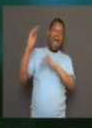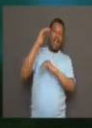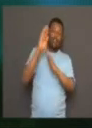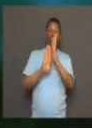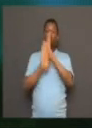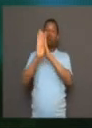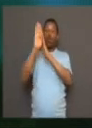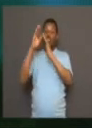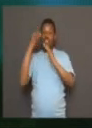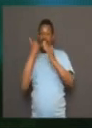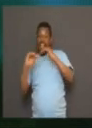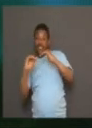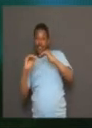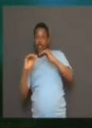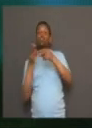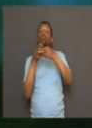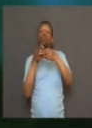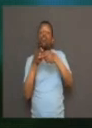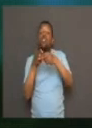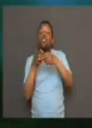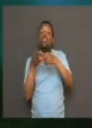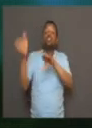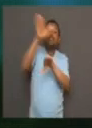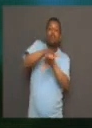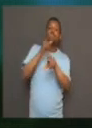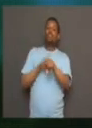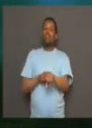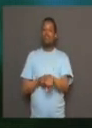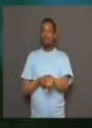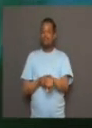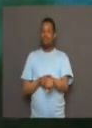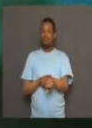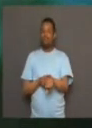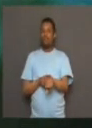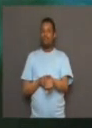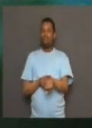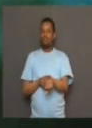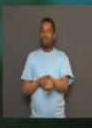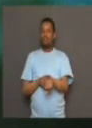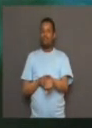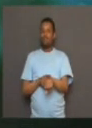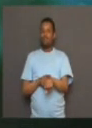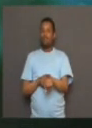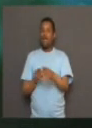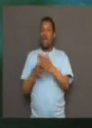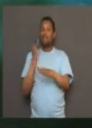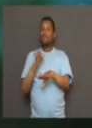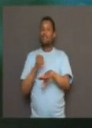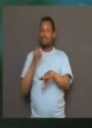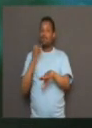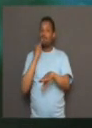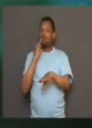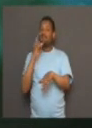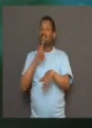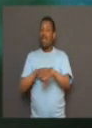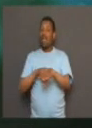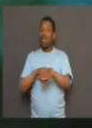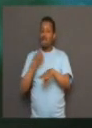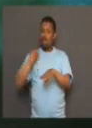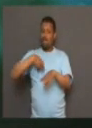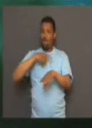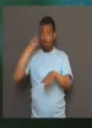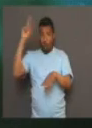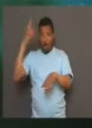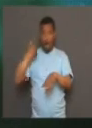growth rate, the shorter the doubling time. It is time for our first